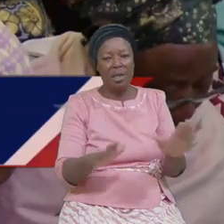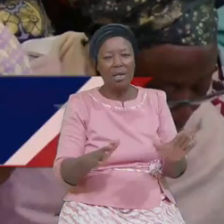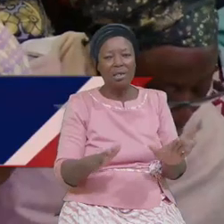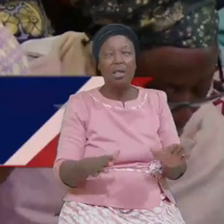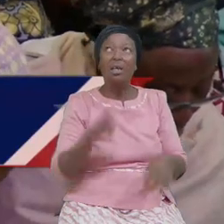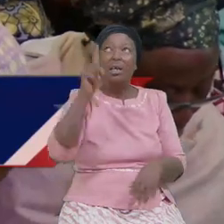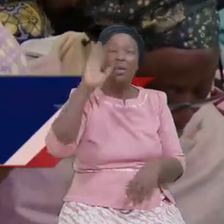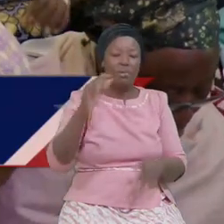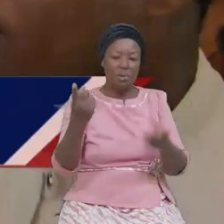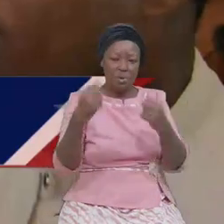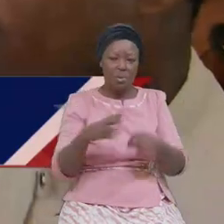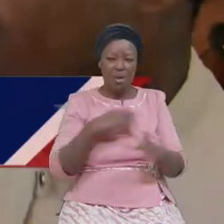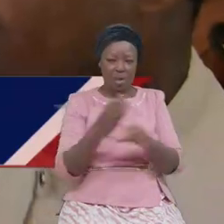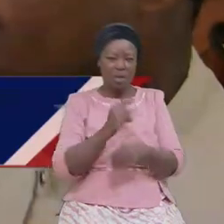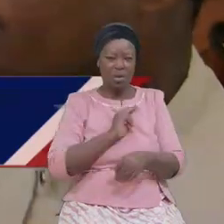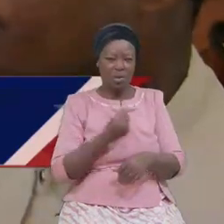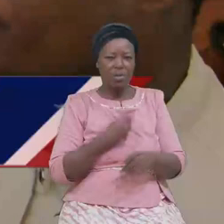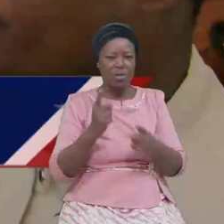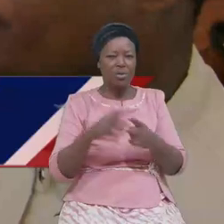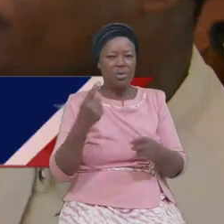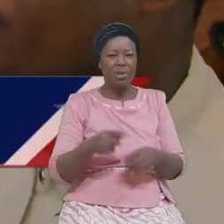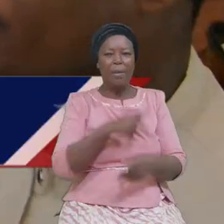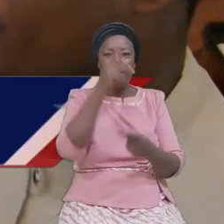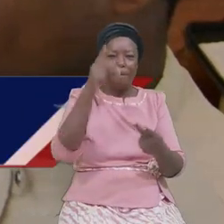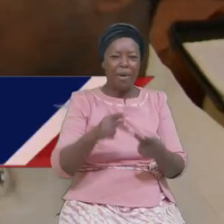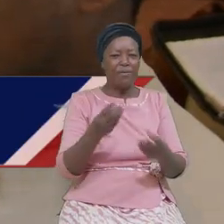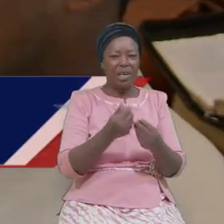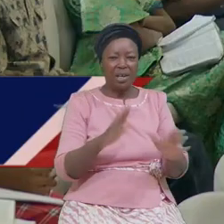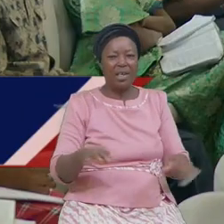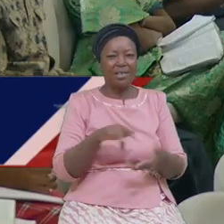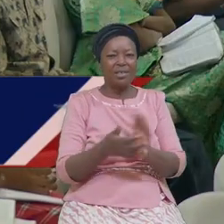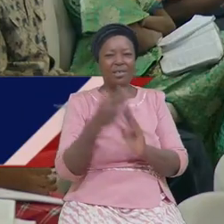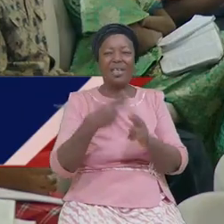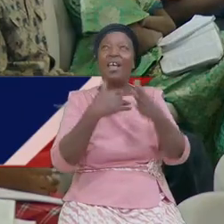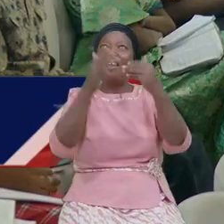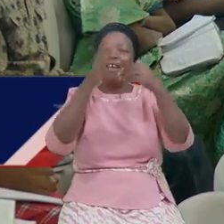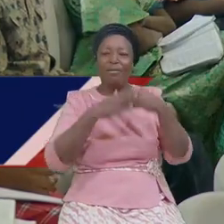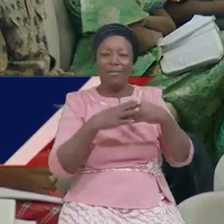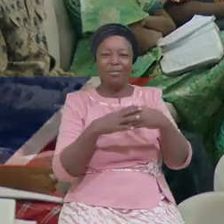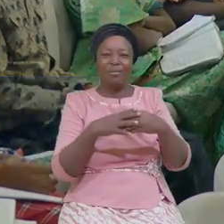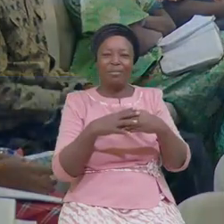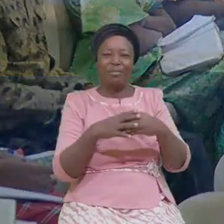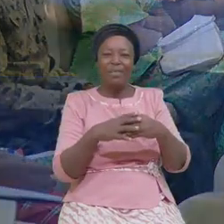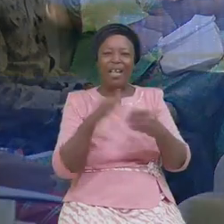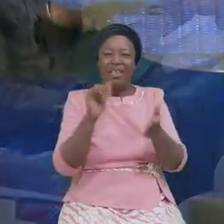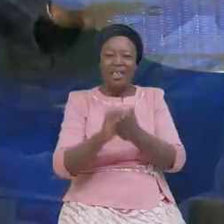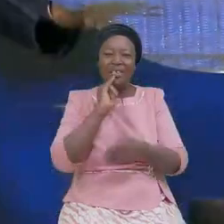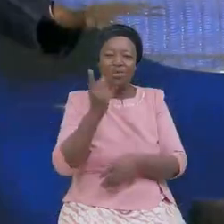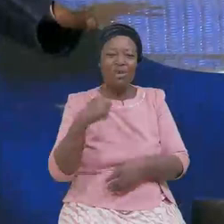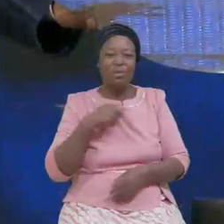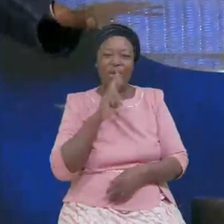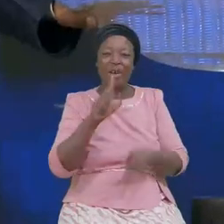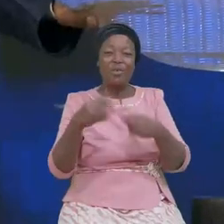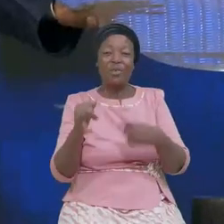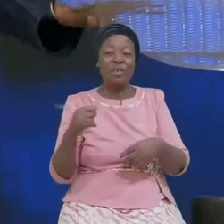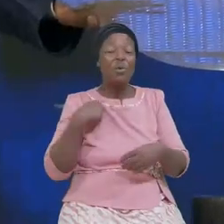come. He will take us to the perfect land, heaven. That's where we're going.